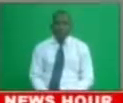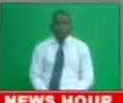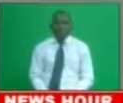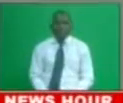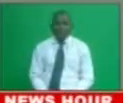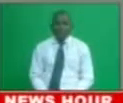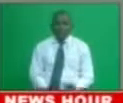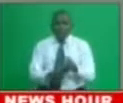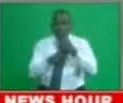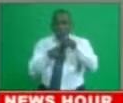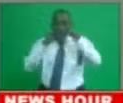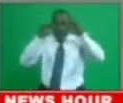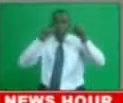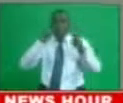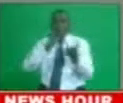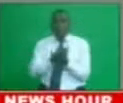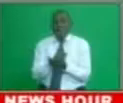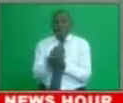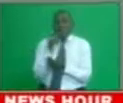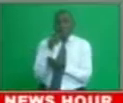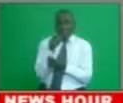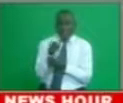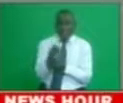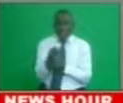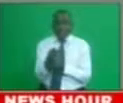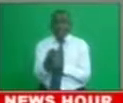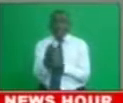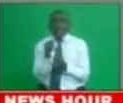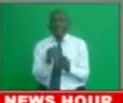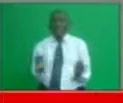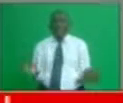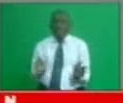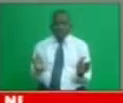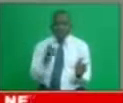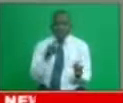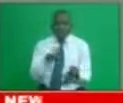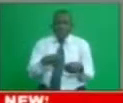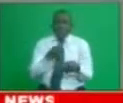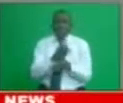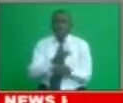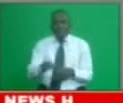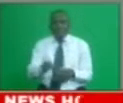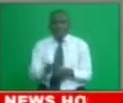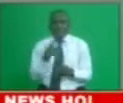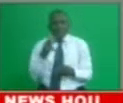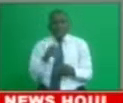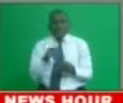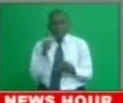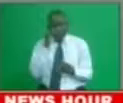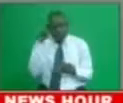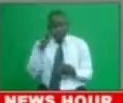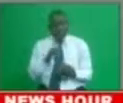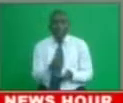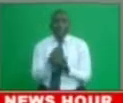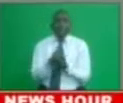The wife of the Vice President, Mrs. Matilda Emisa Arthur, is encouraging caregivers of children to look out for and